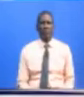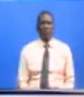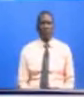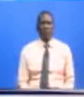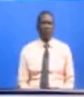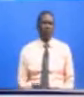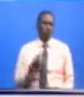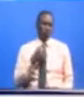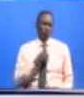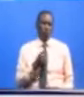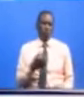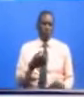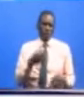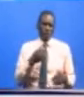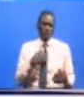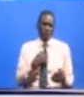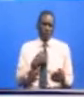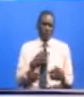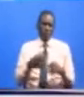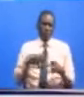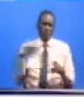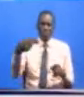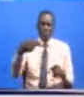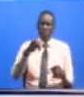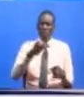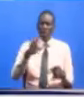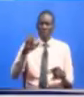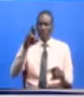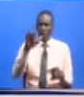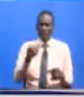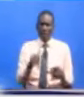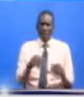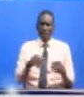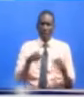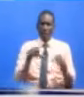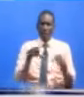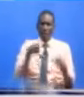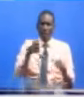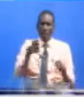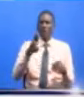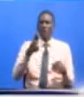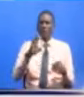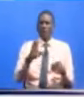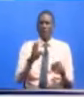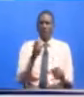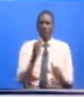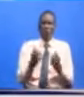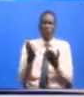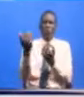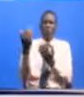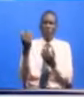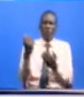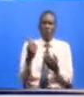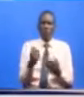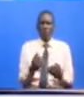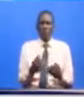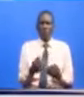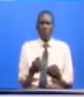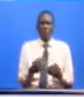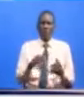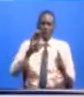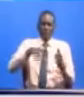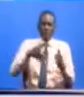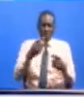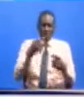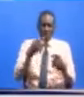Suddenly, we are getting from Hilary and Akir on the WRC, which we expect later this